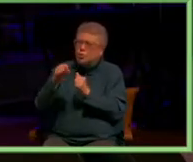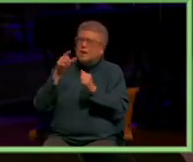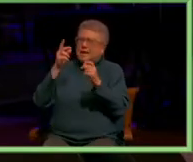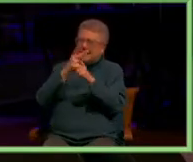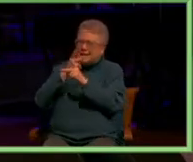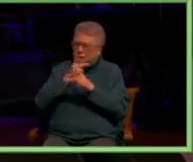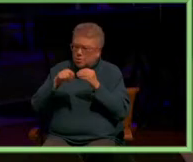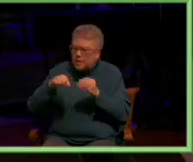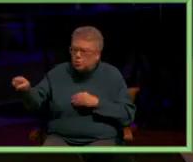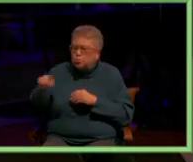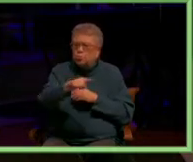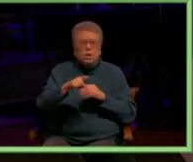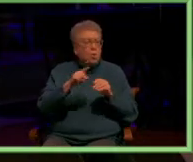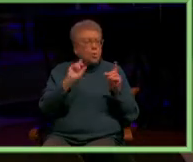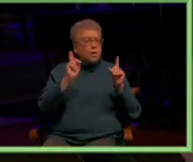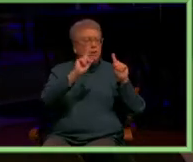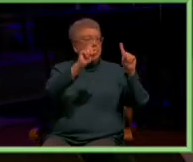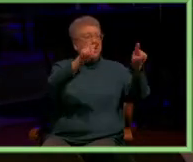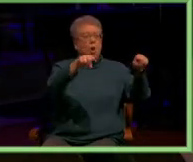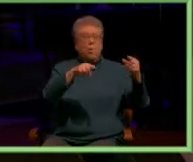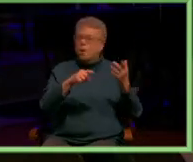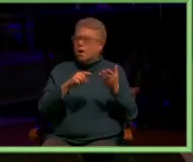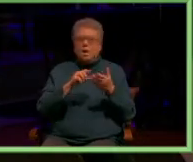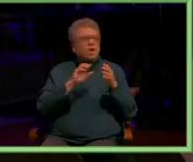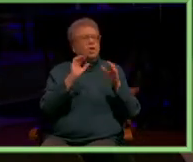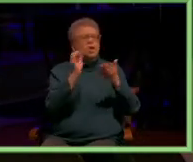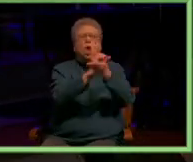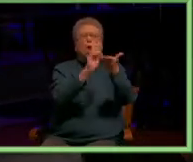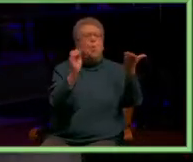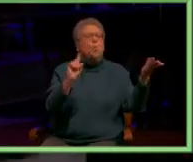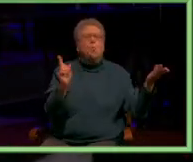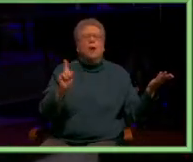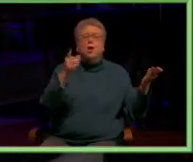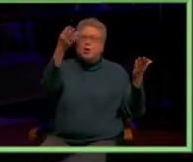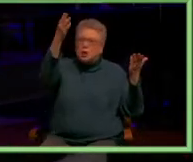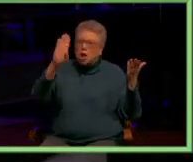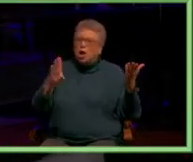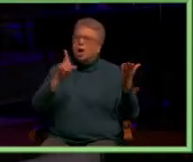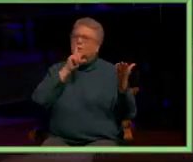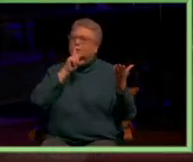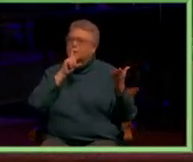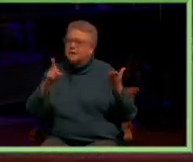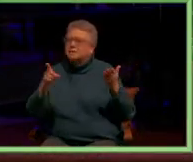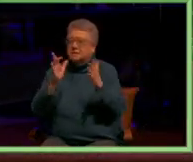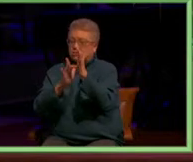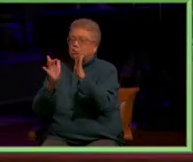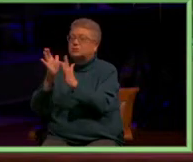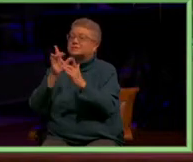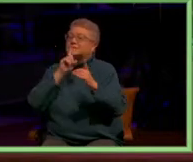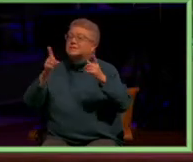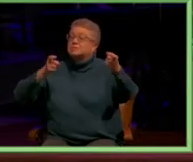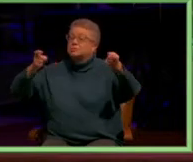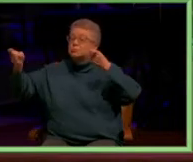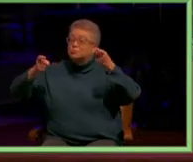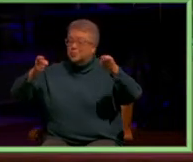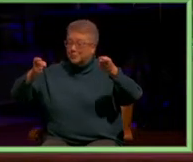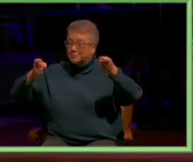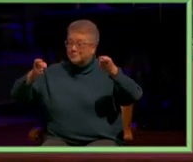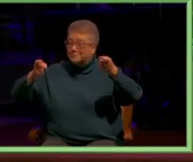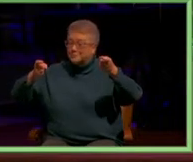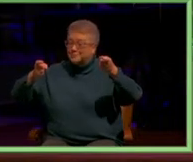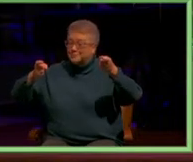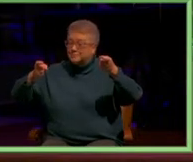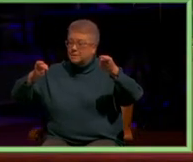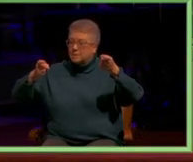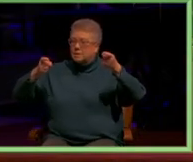And there is no place you can go where Jesus Christ is not in control. He is doing this